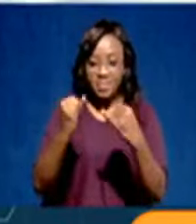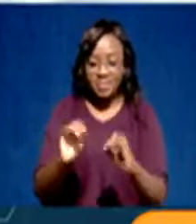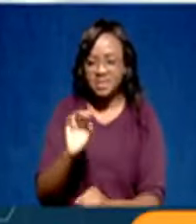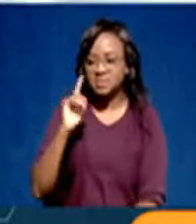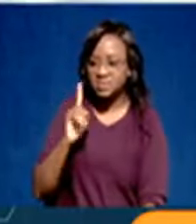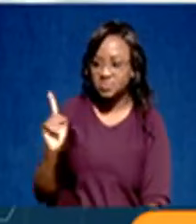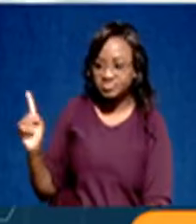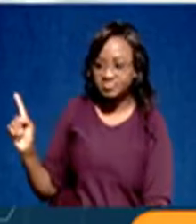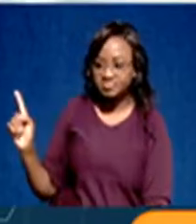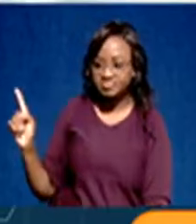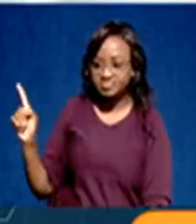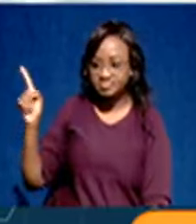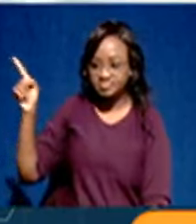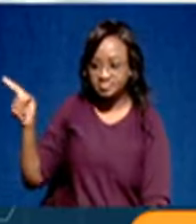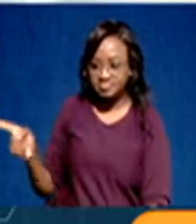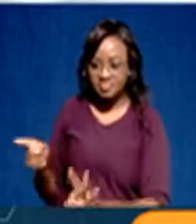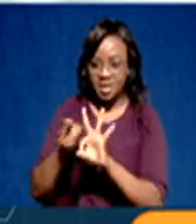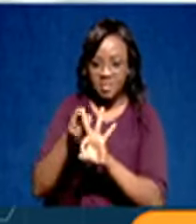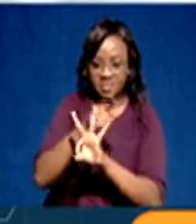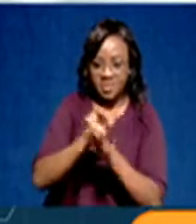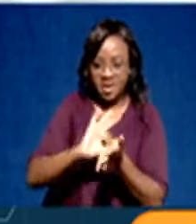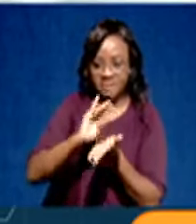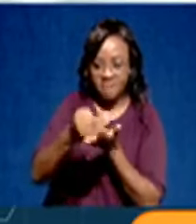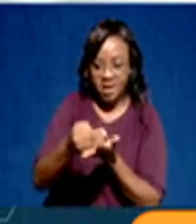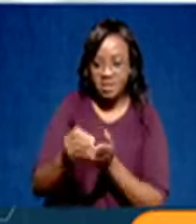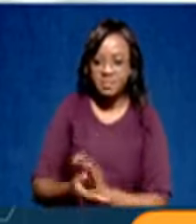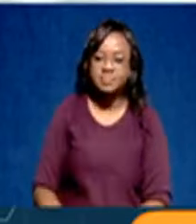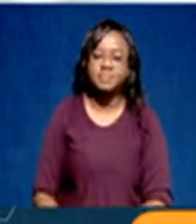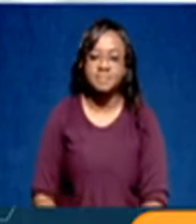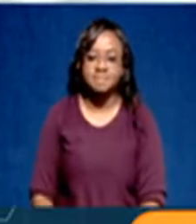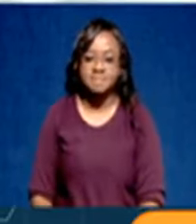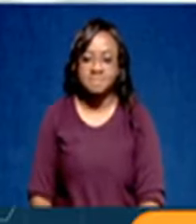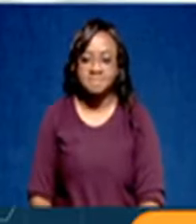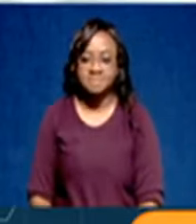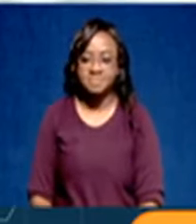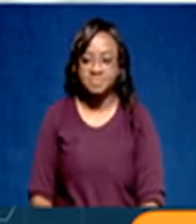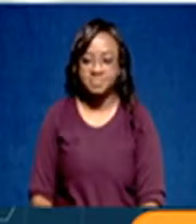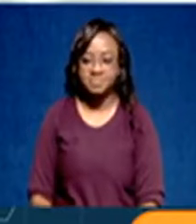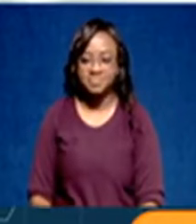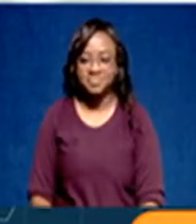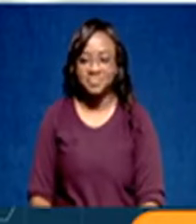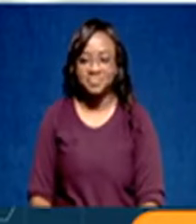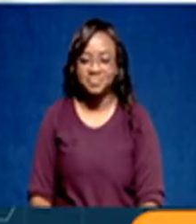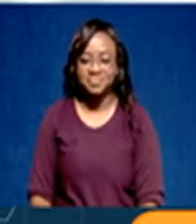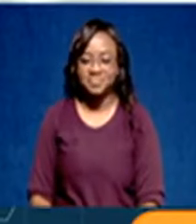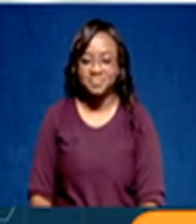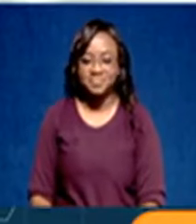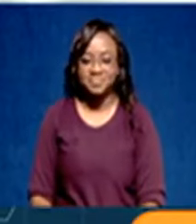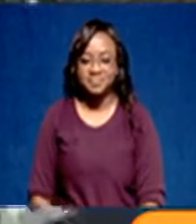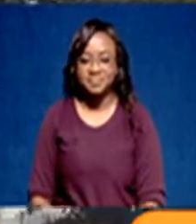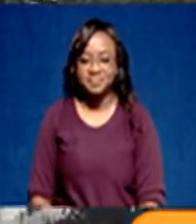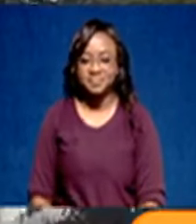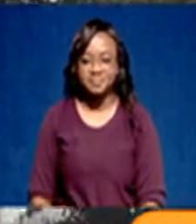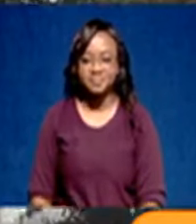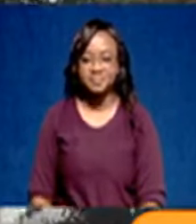Healthcare Fund, the Social Health Insurance Fund, and the Emergency Chronic and Critical Illness Fund, and the Social Health